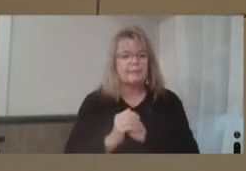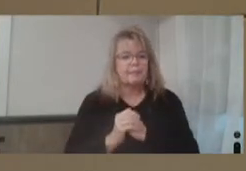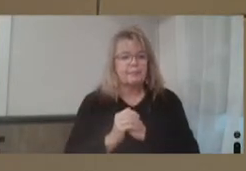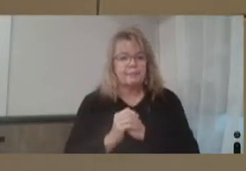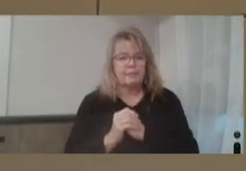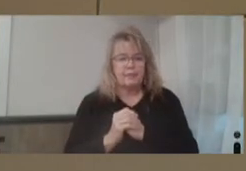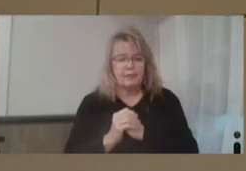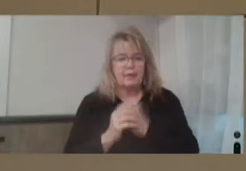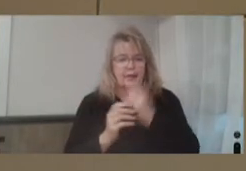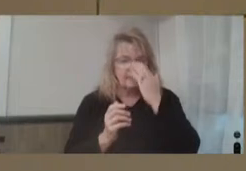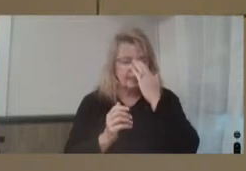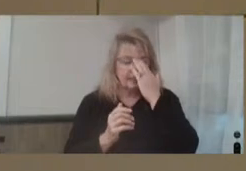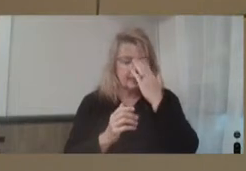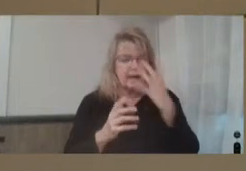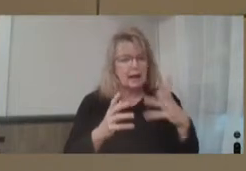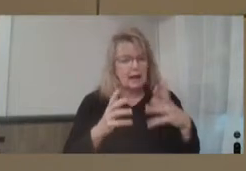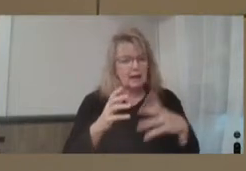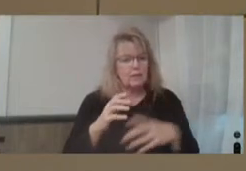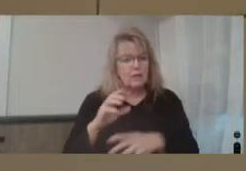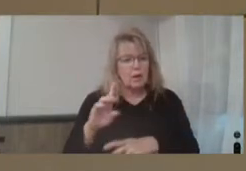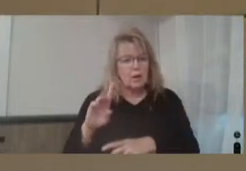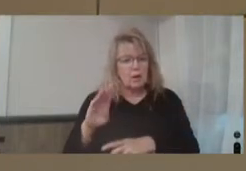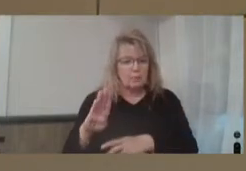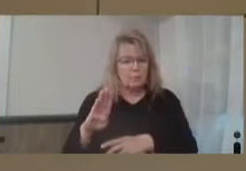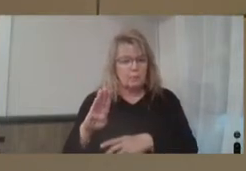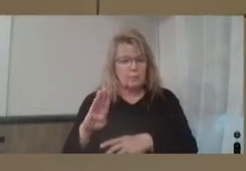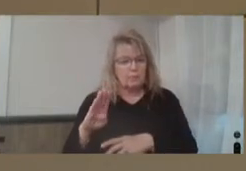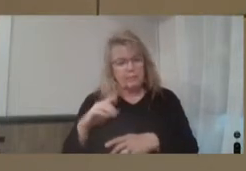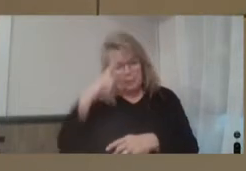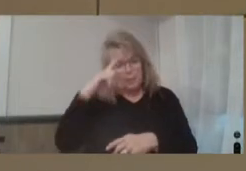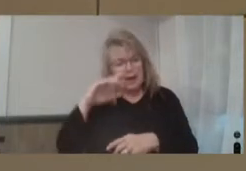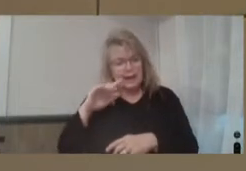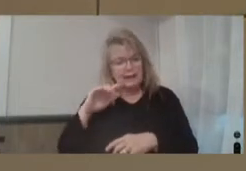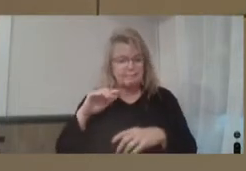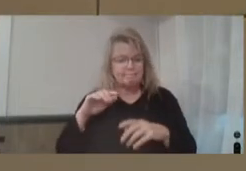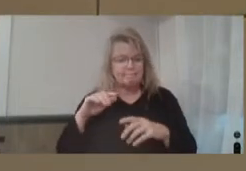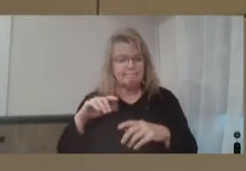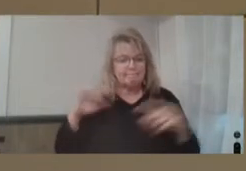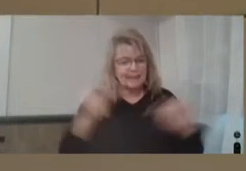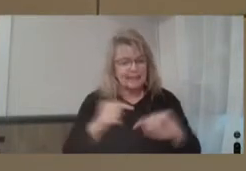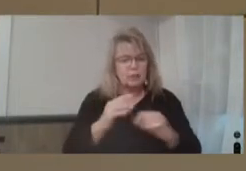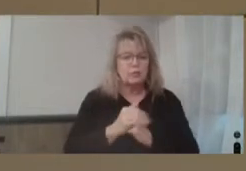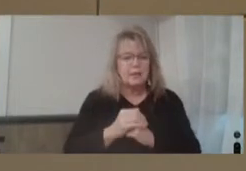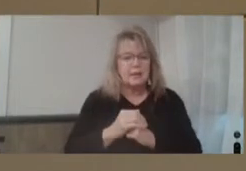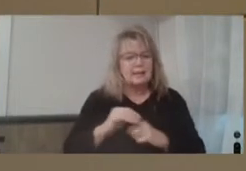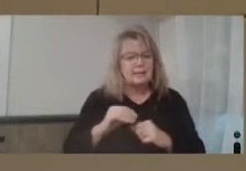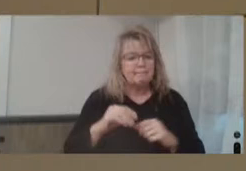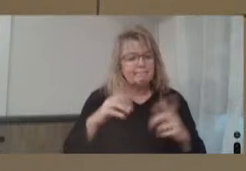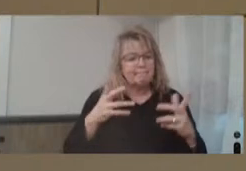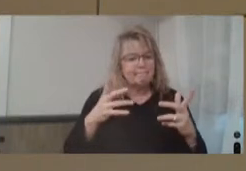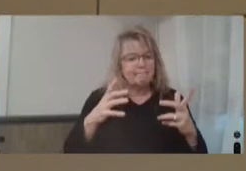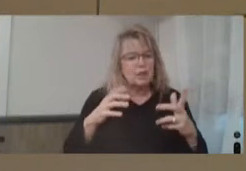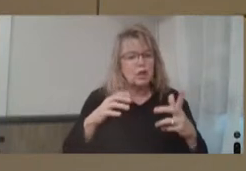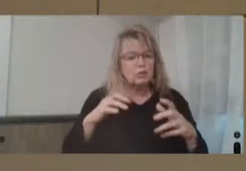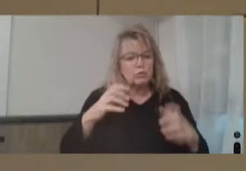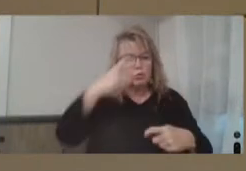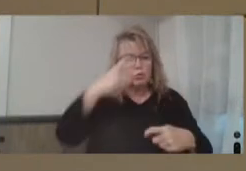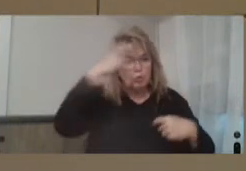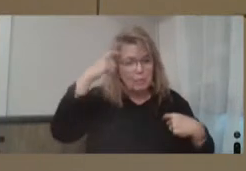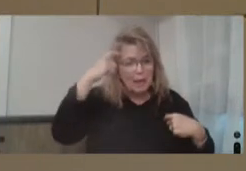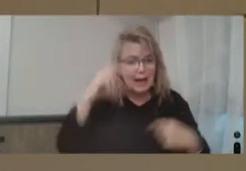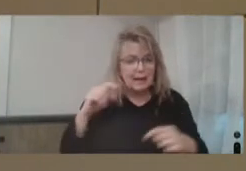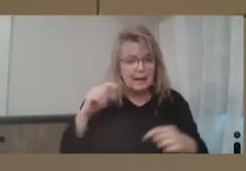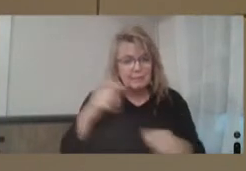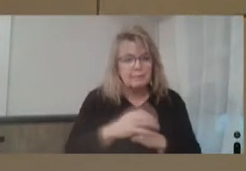injury includes a traumatic brain injury sustained from blunt force trauma, and non-traumatic brain injury is